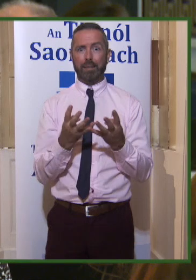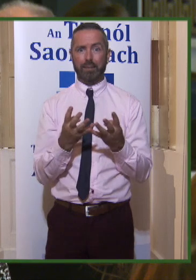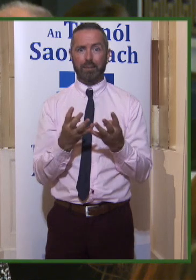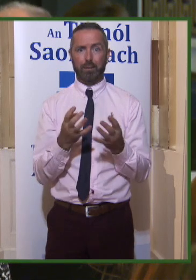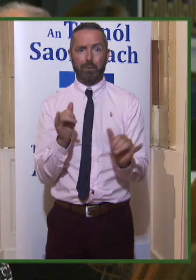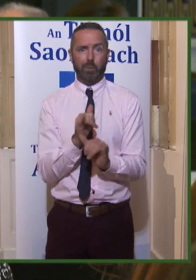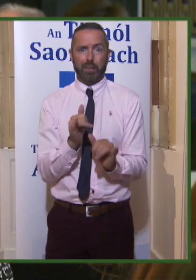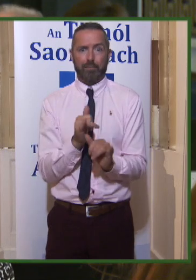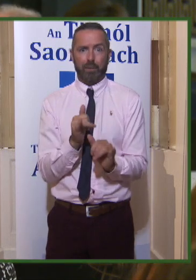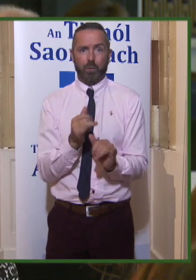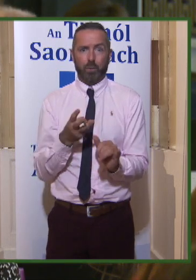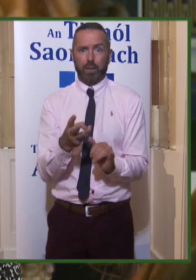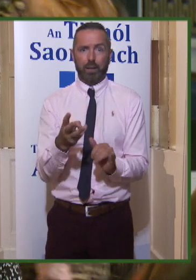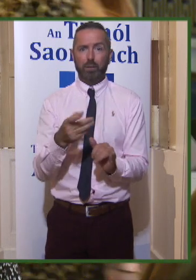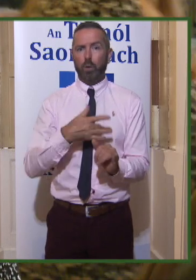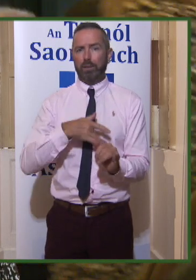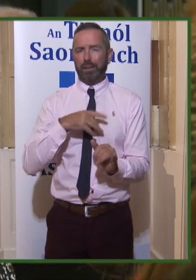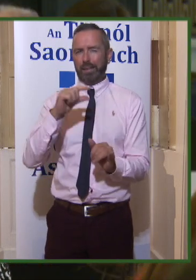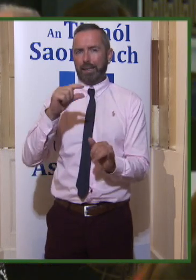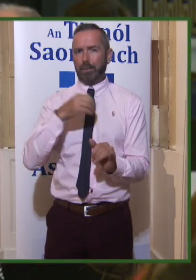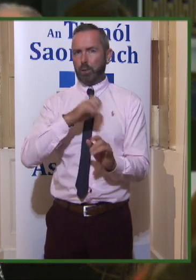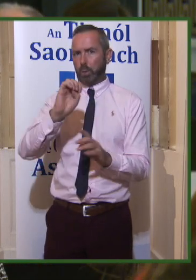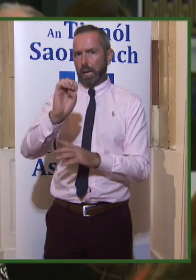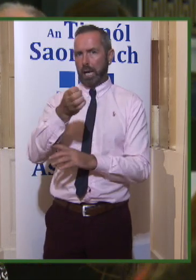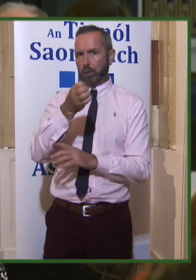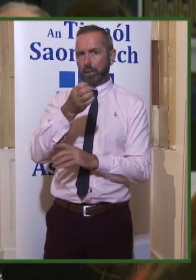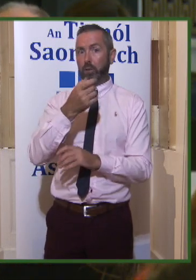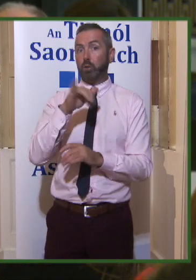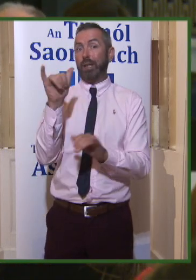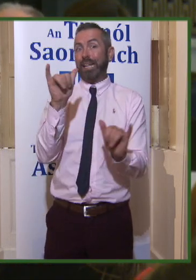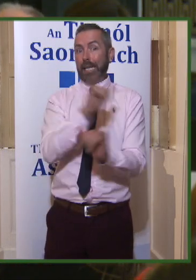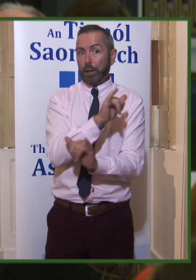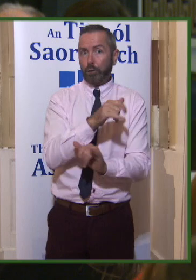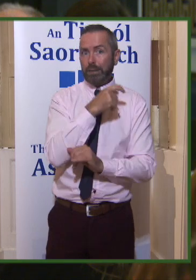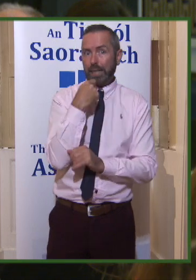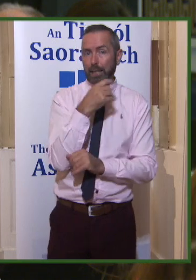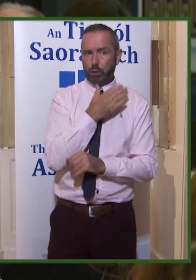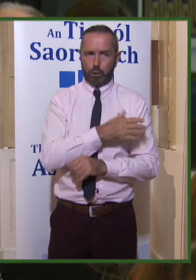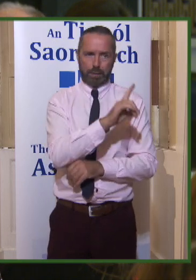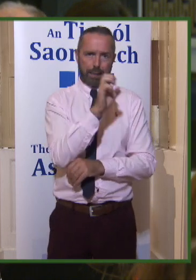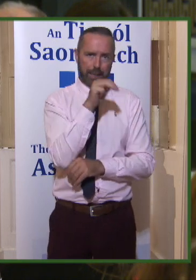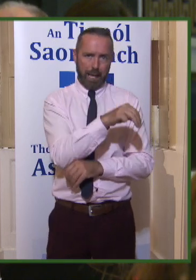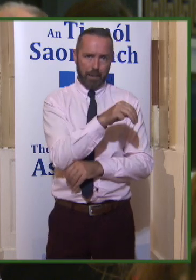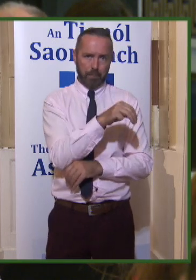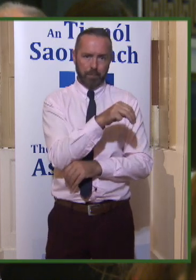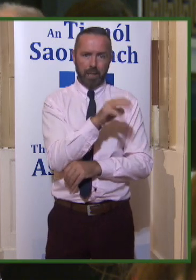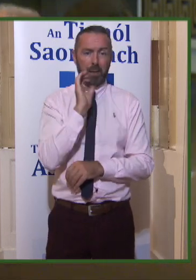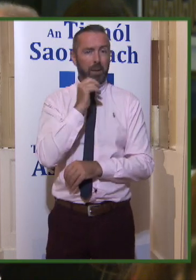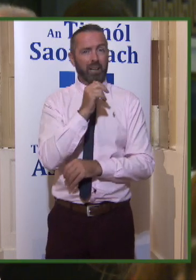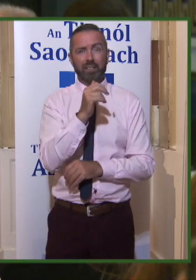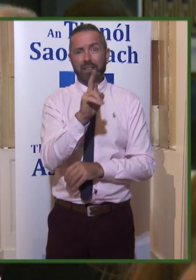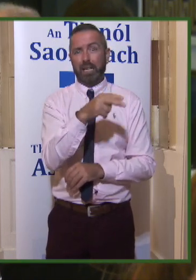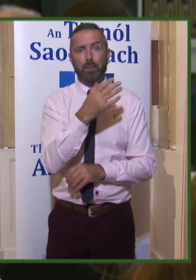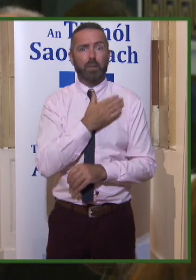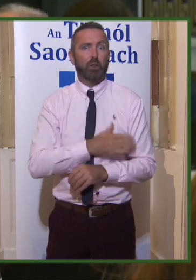So I just feel it's a little premature to either say just the DEM has these powers, because it won't be the case that just the DEM has those